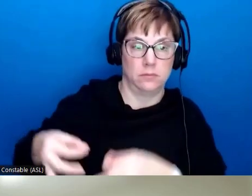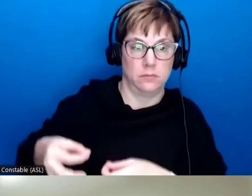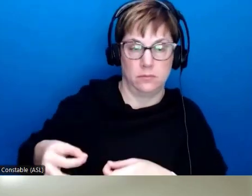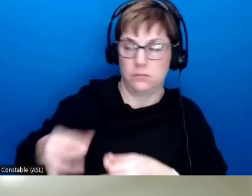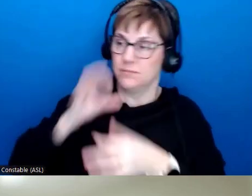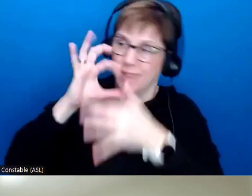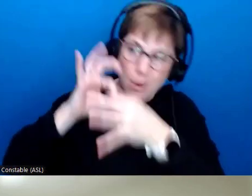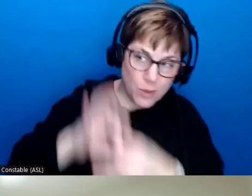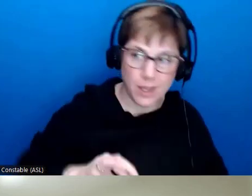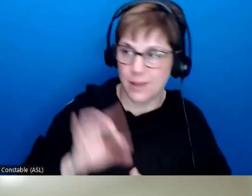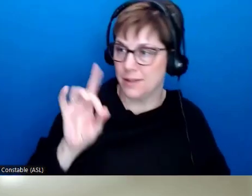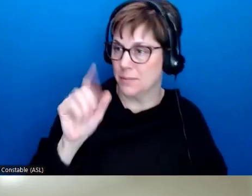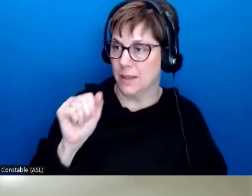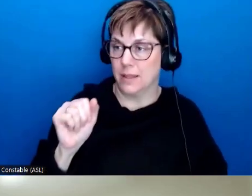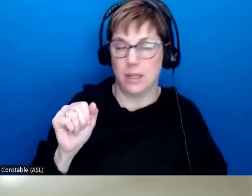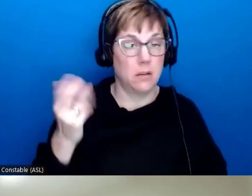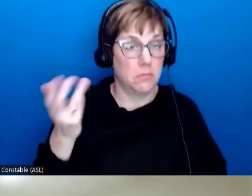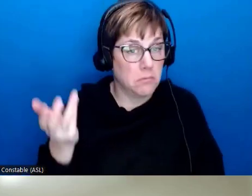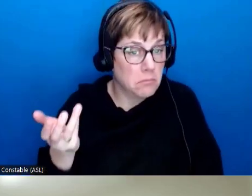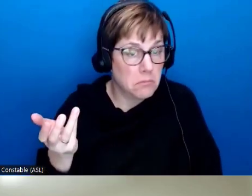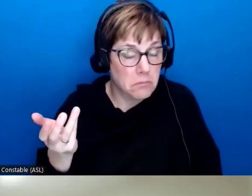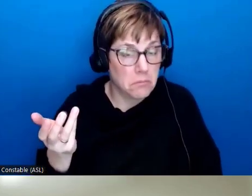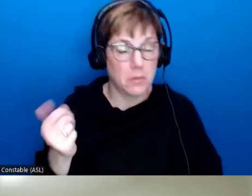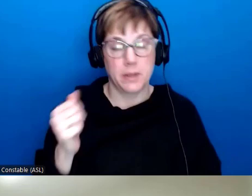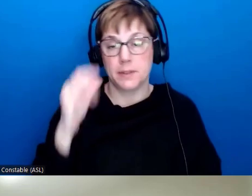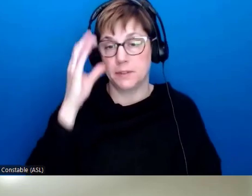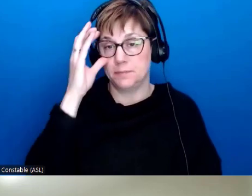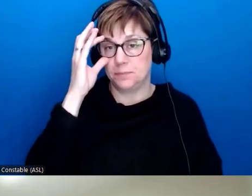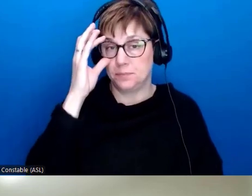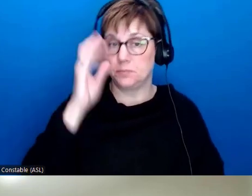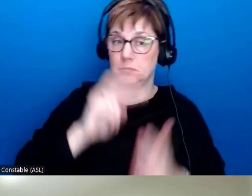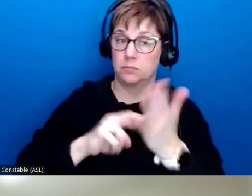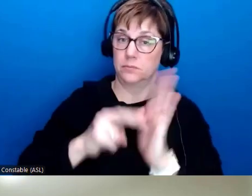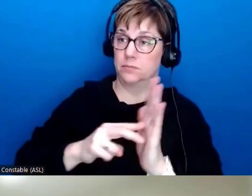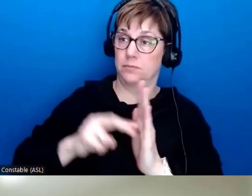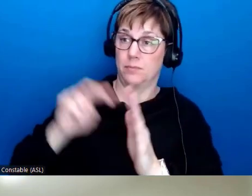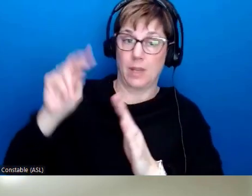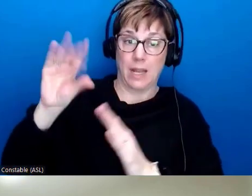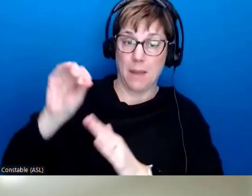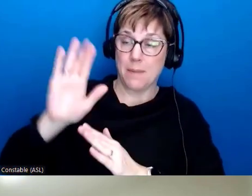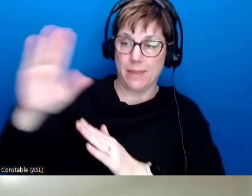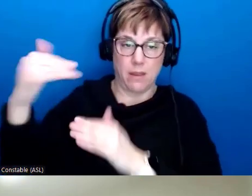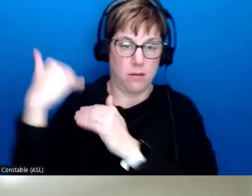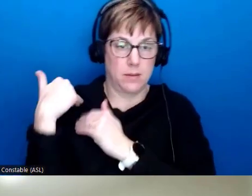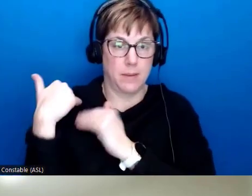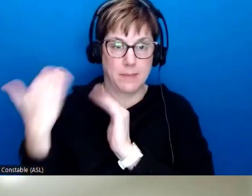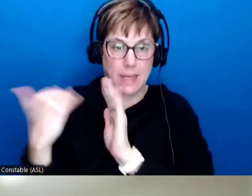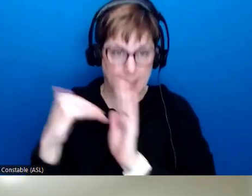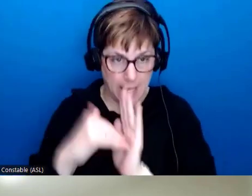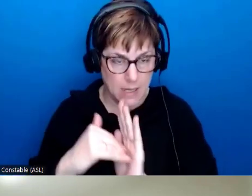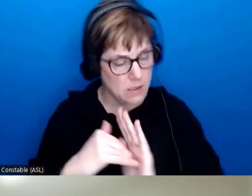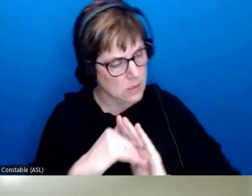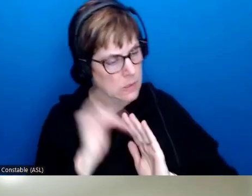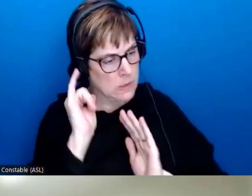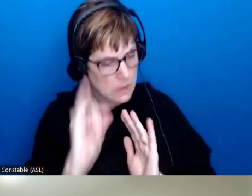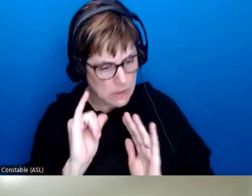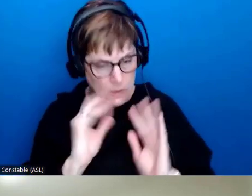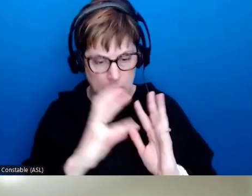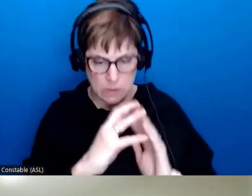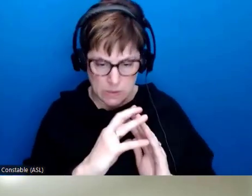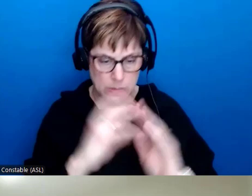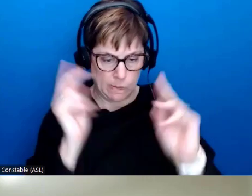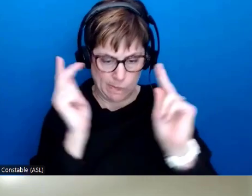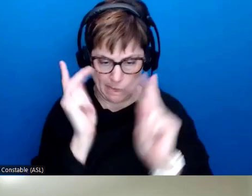to your disability. And then that puts the burden back on the employer to really uh, figure